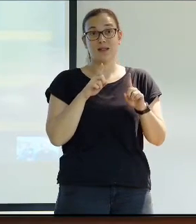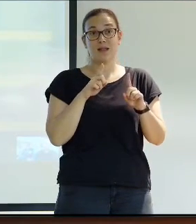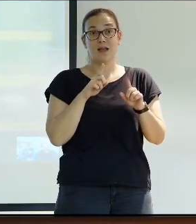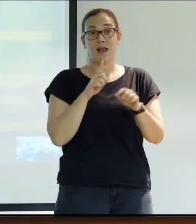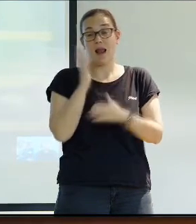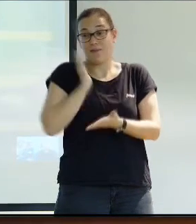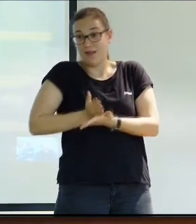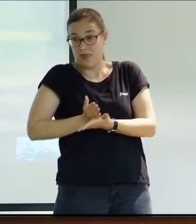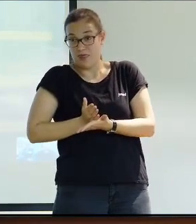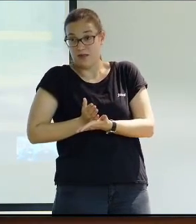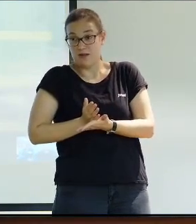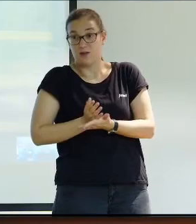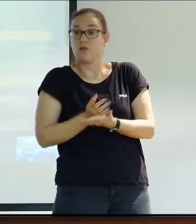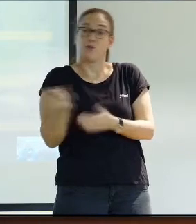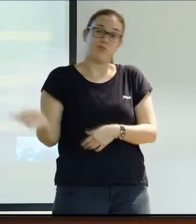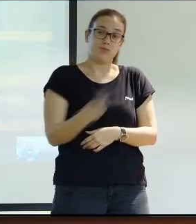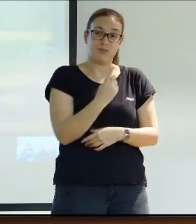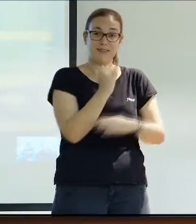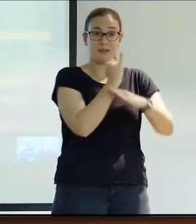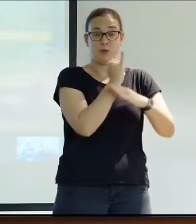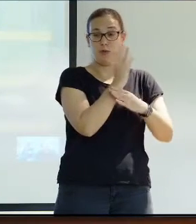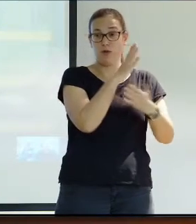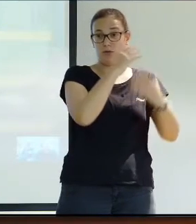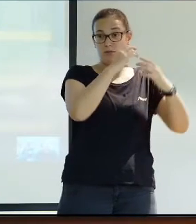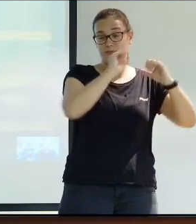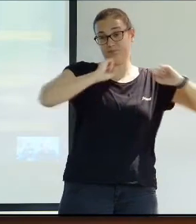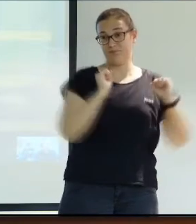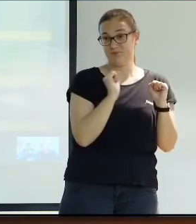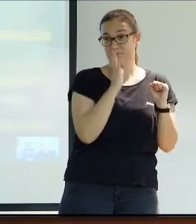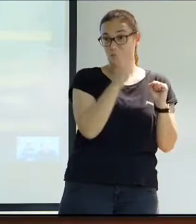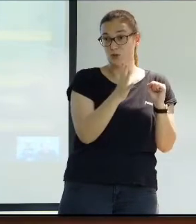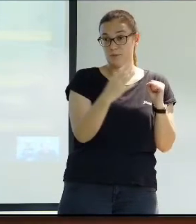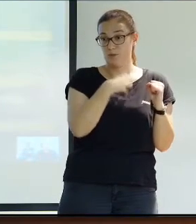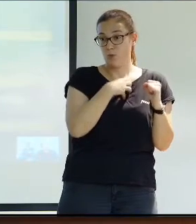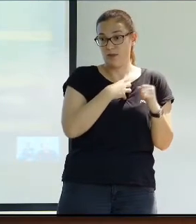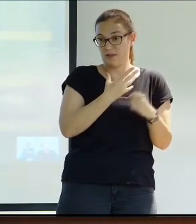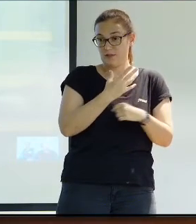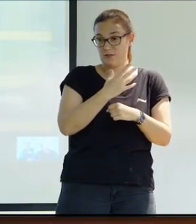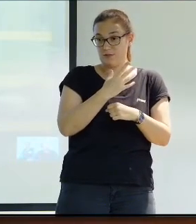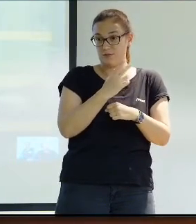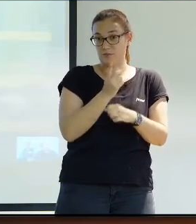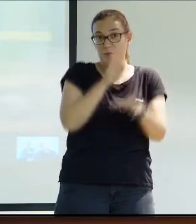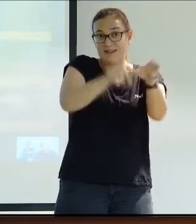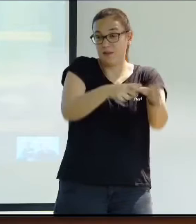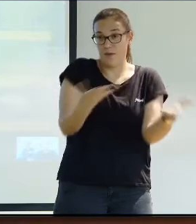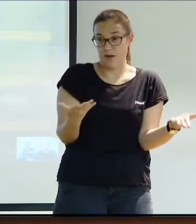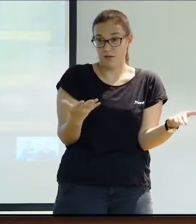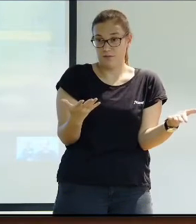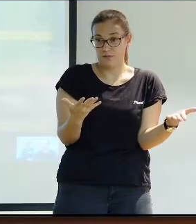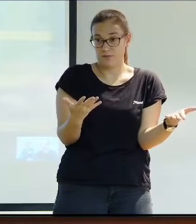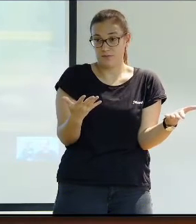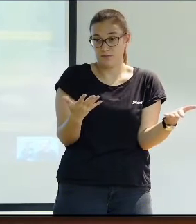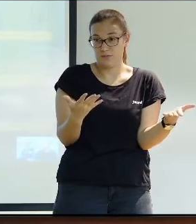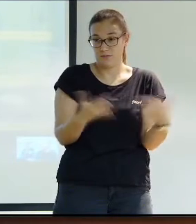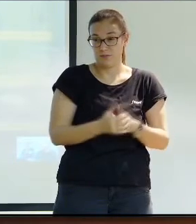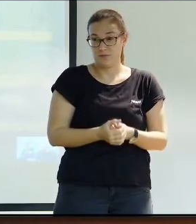institutionalized, because the person will then not be available for you to participate